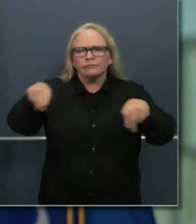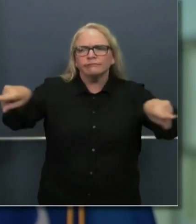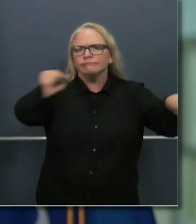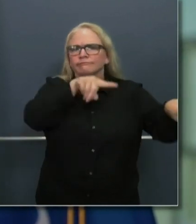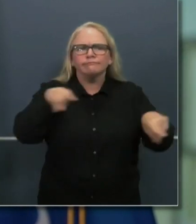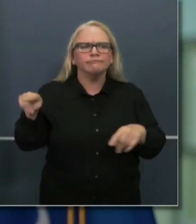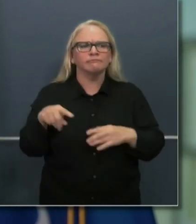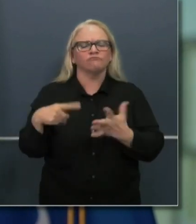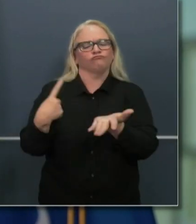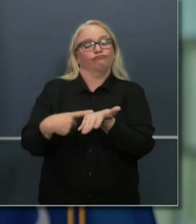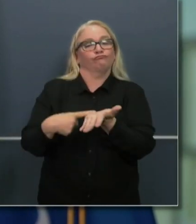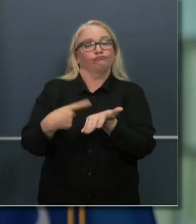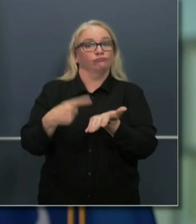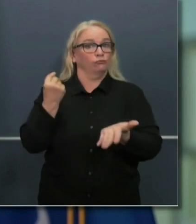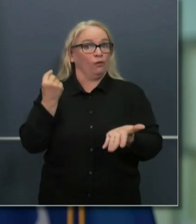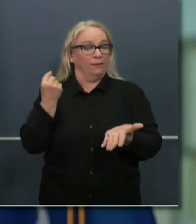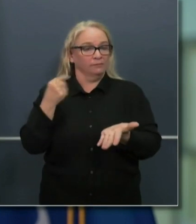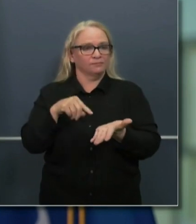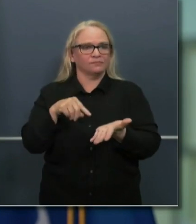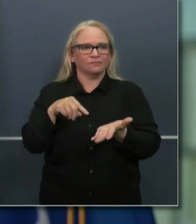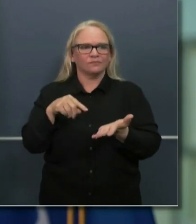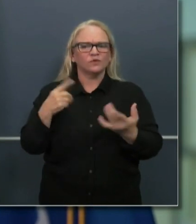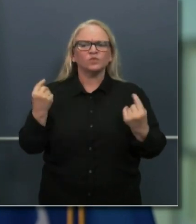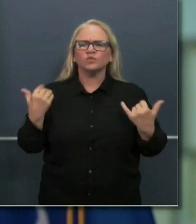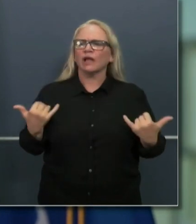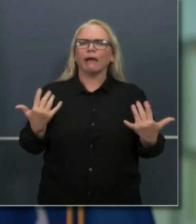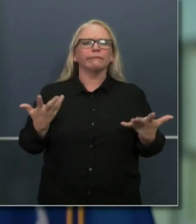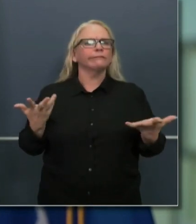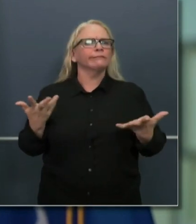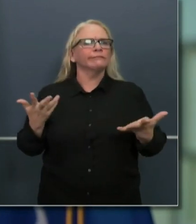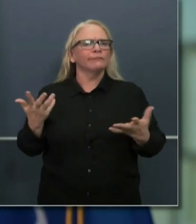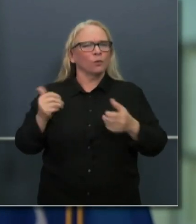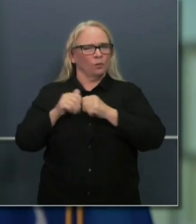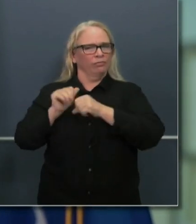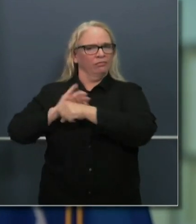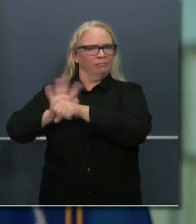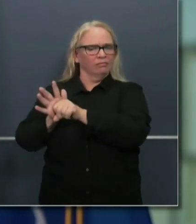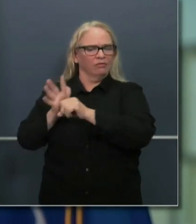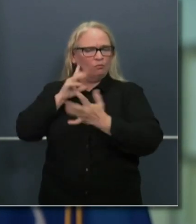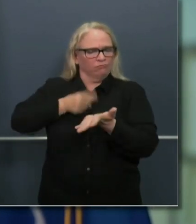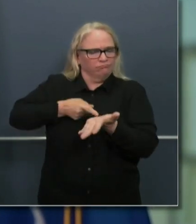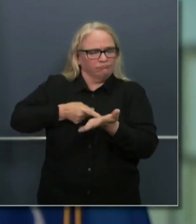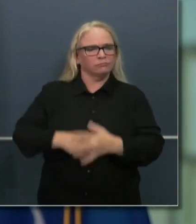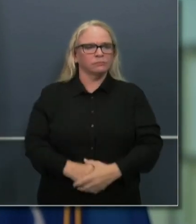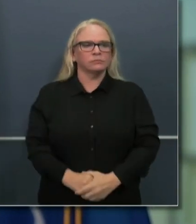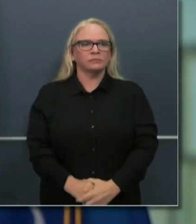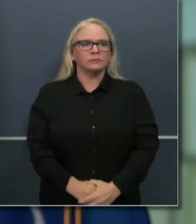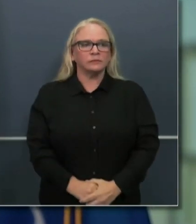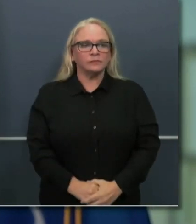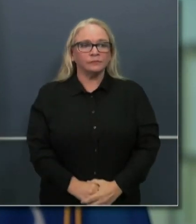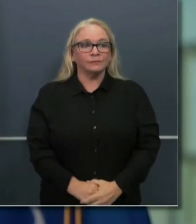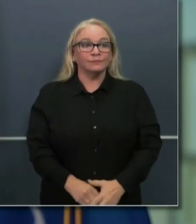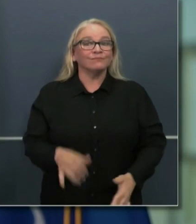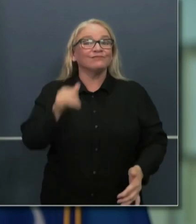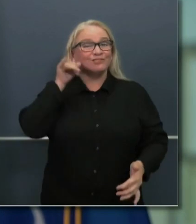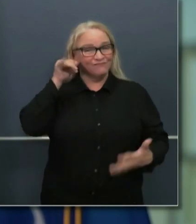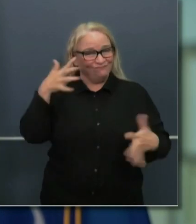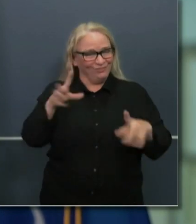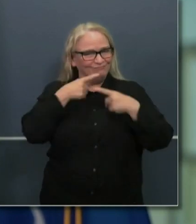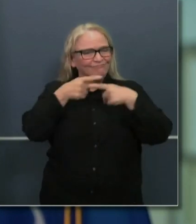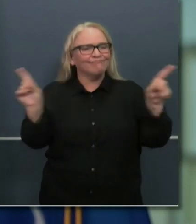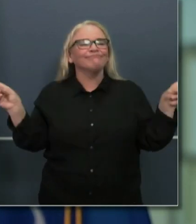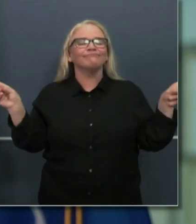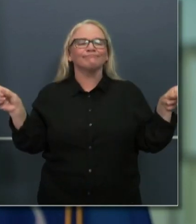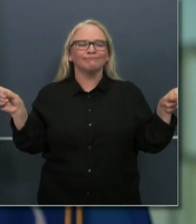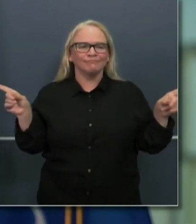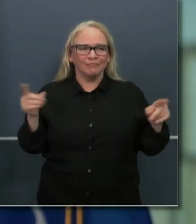discuss where we are with this pandemic. Yesterday, I previewed an announcement that I'll be making today